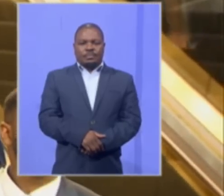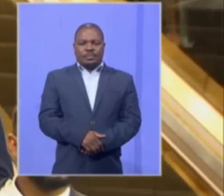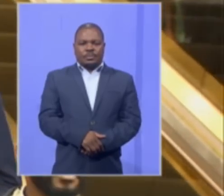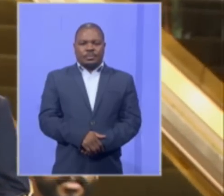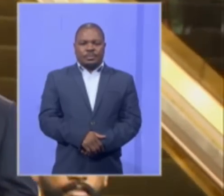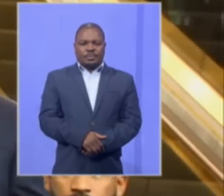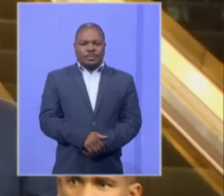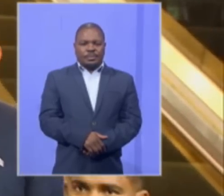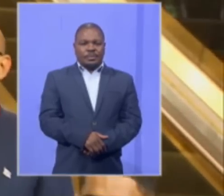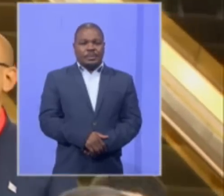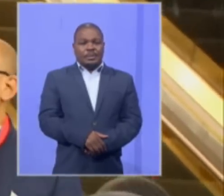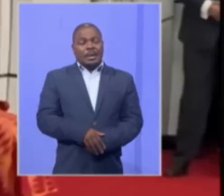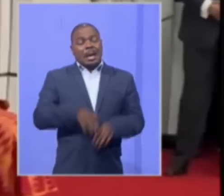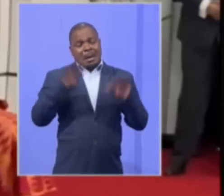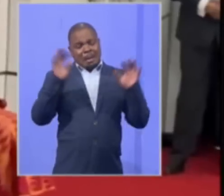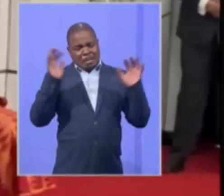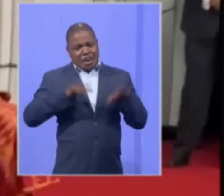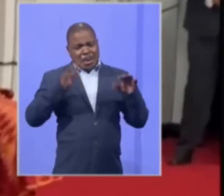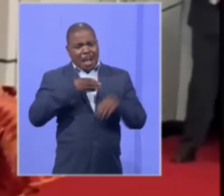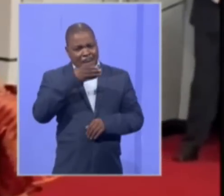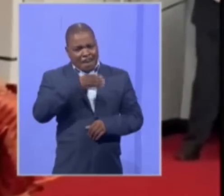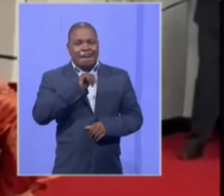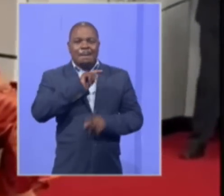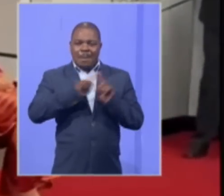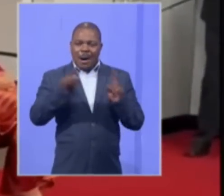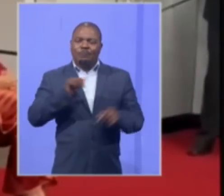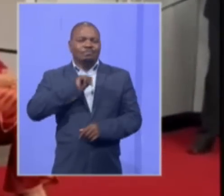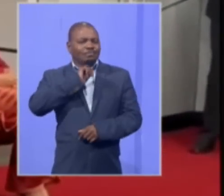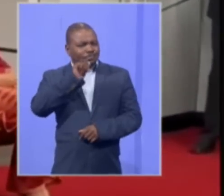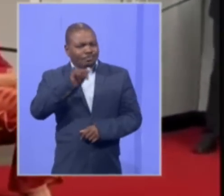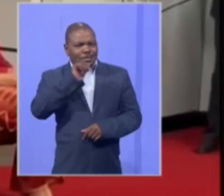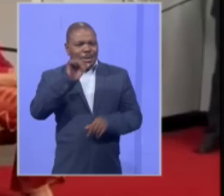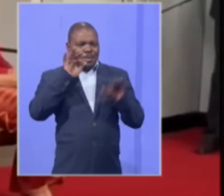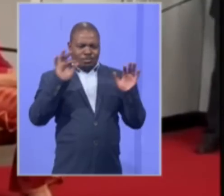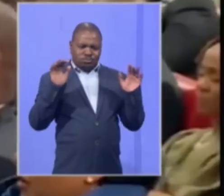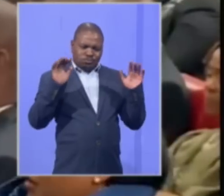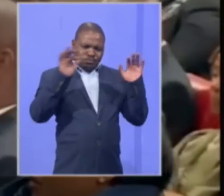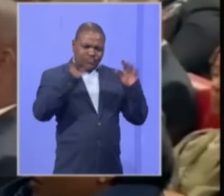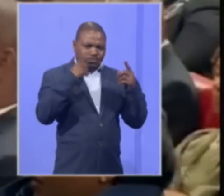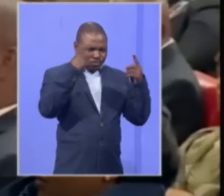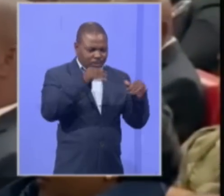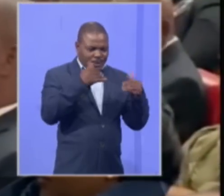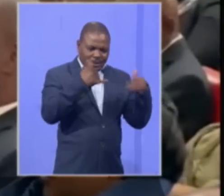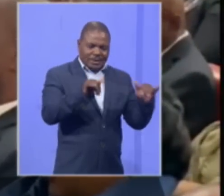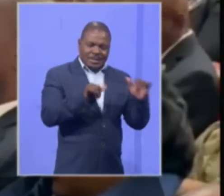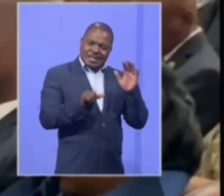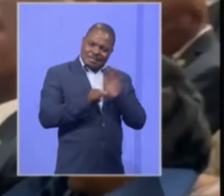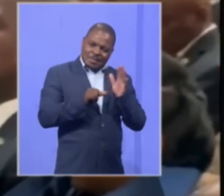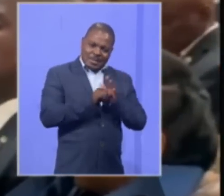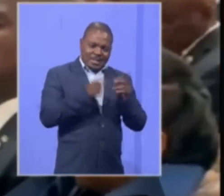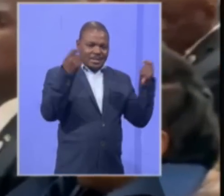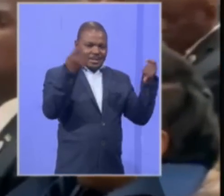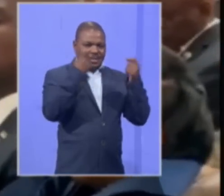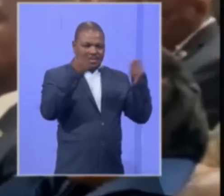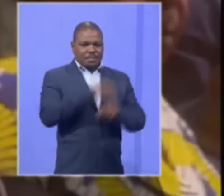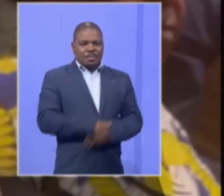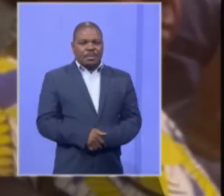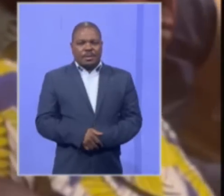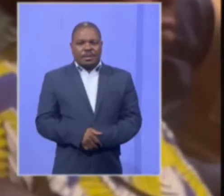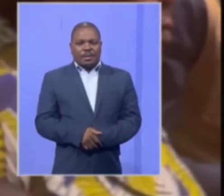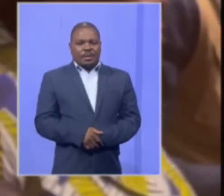Pula ha e ka ya sitisa bao ba batlileng ho tla moketeng ona wa bohlokwa.